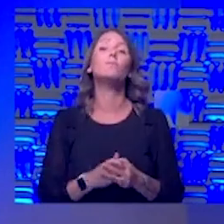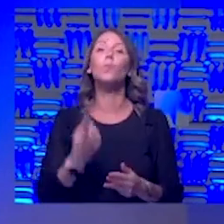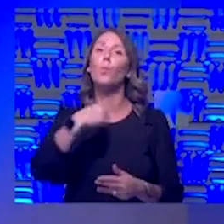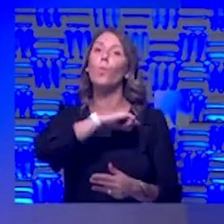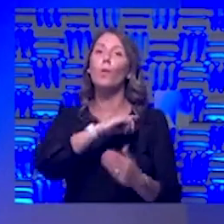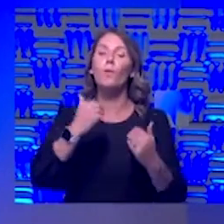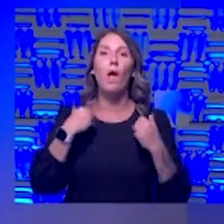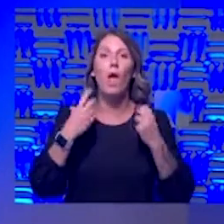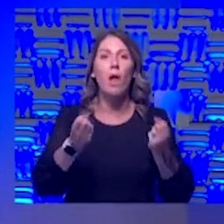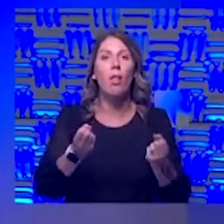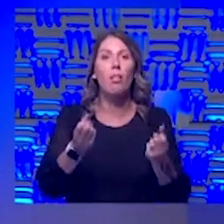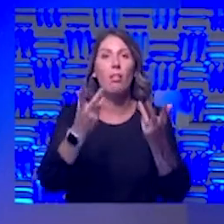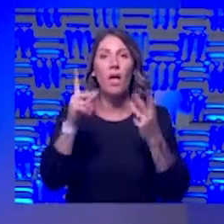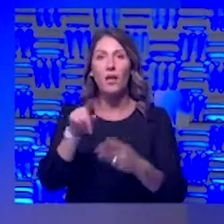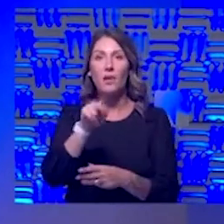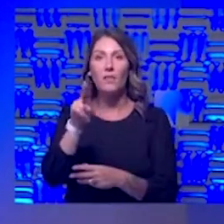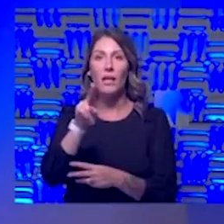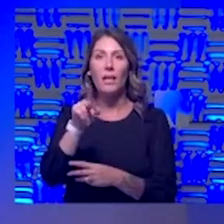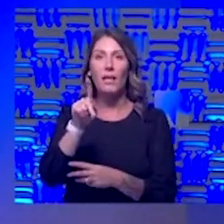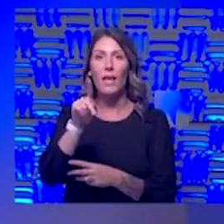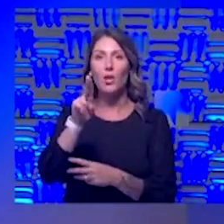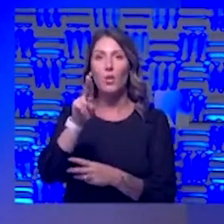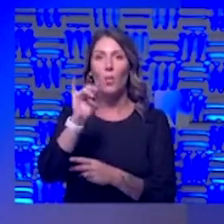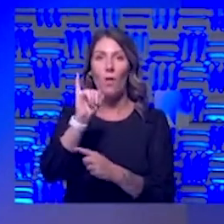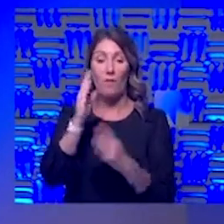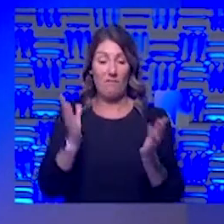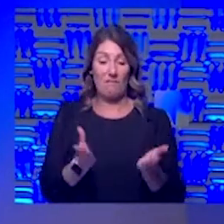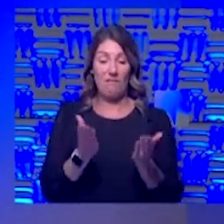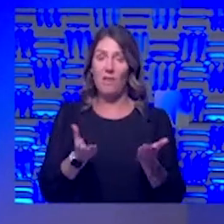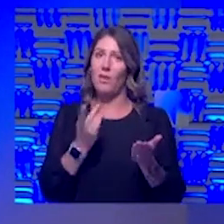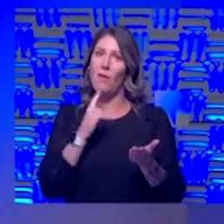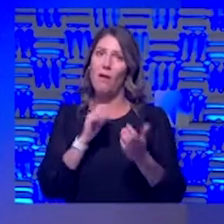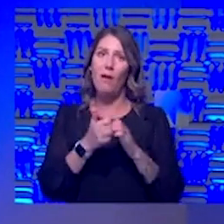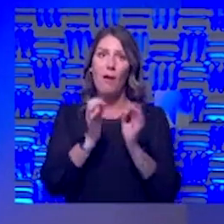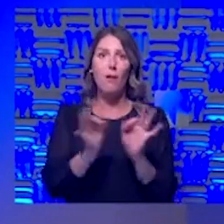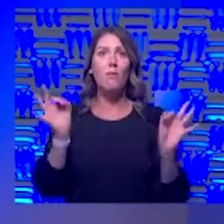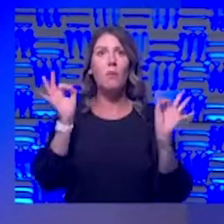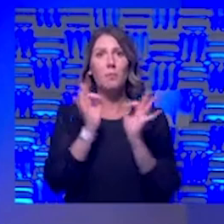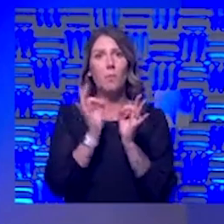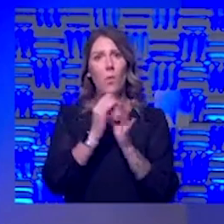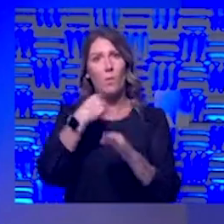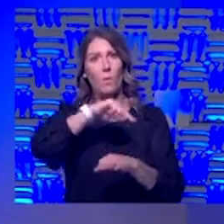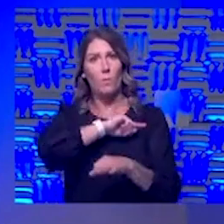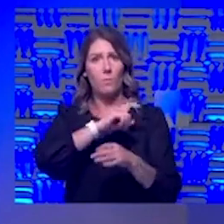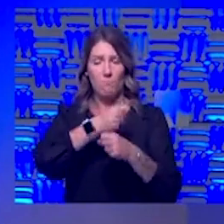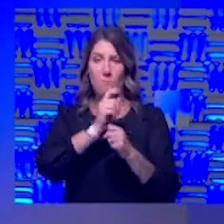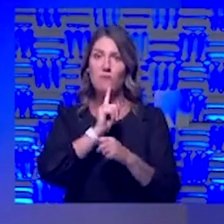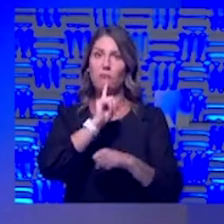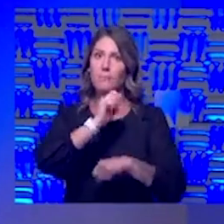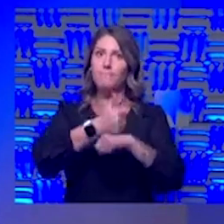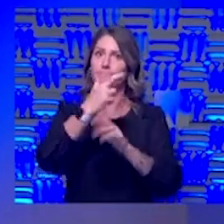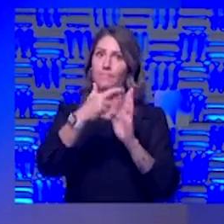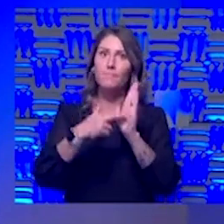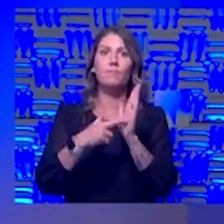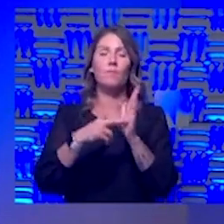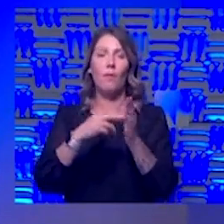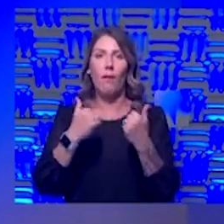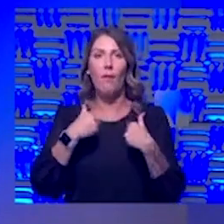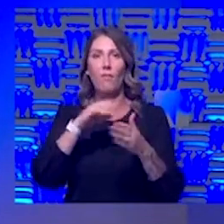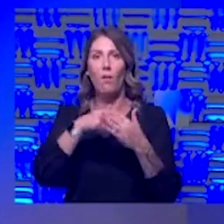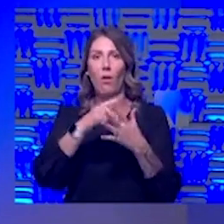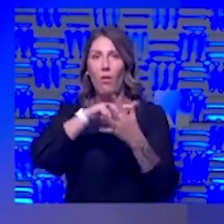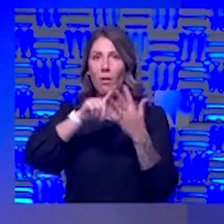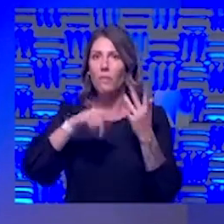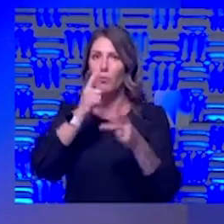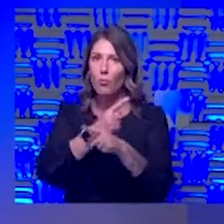here at KUI because we know how important it is because they are working in such close proximity with people. So they have all the proper